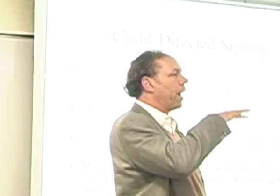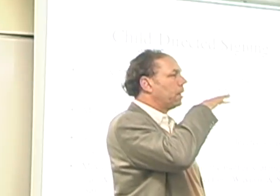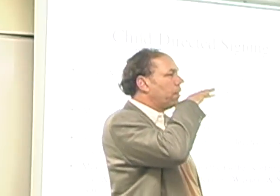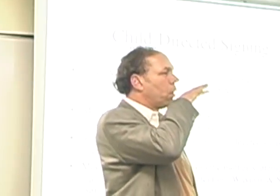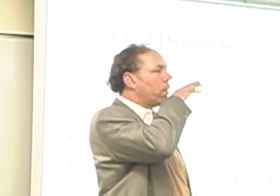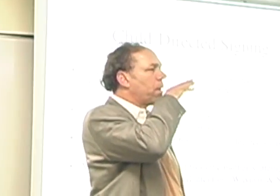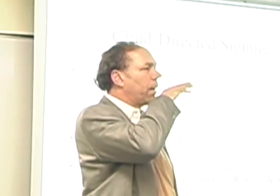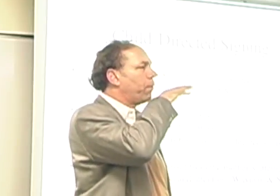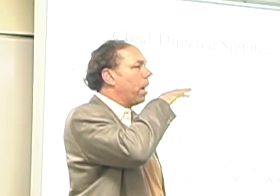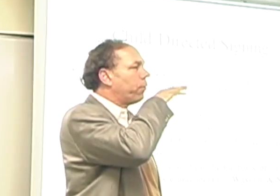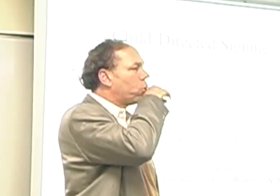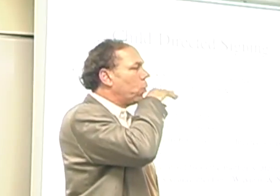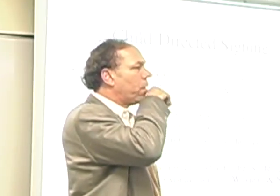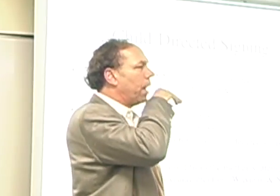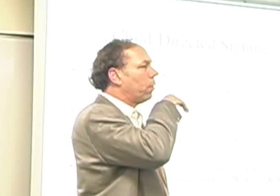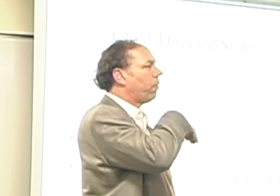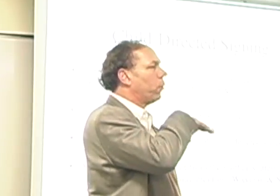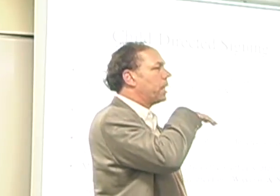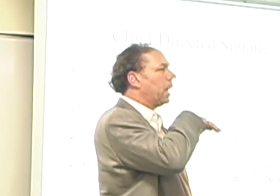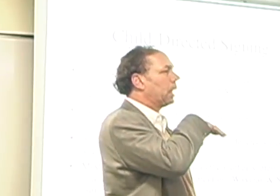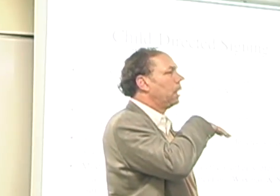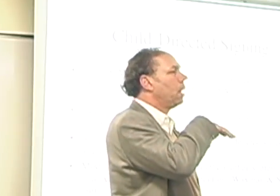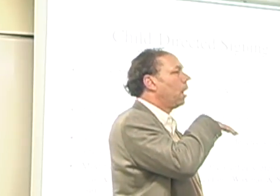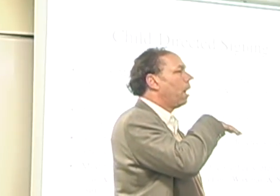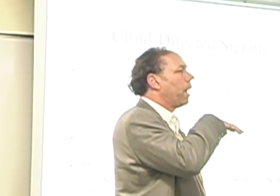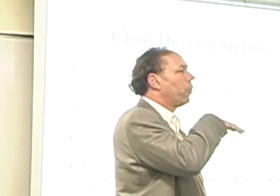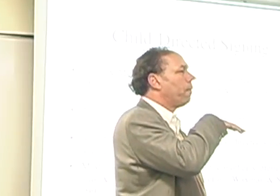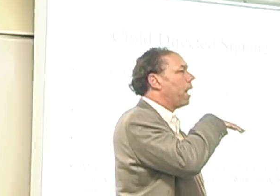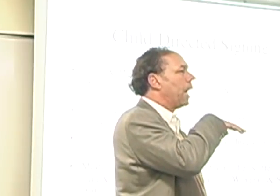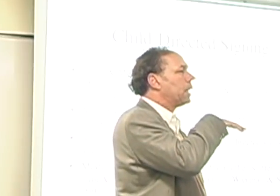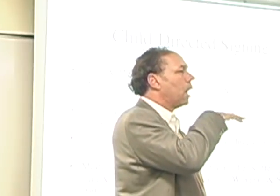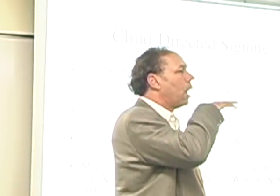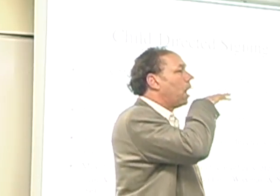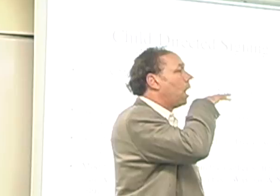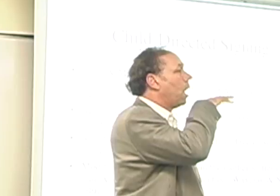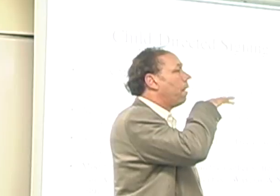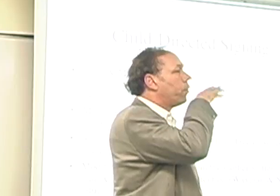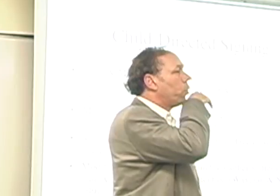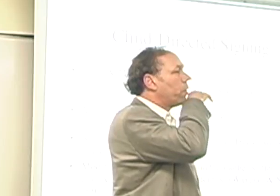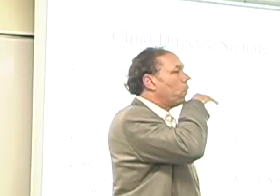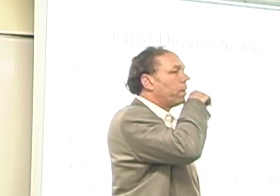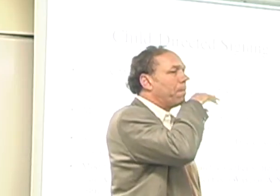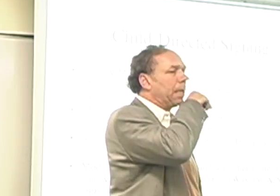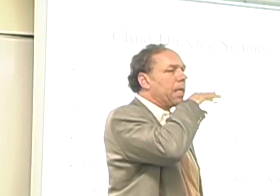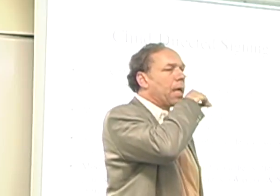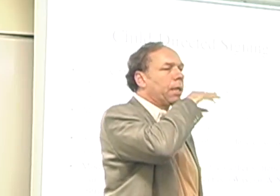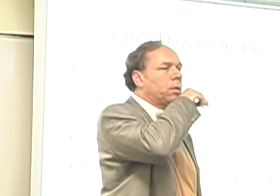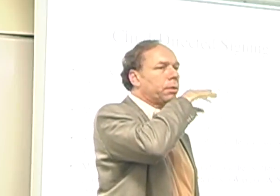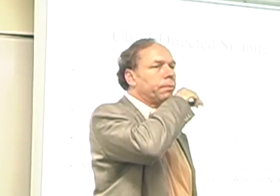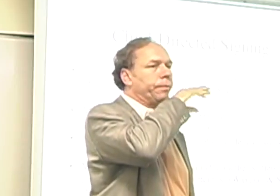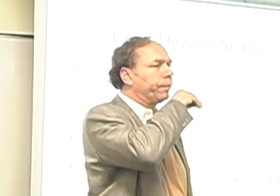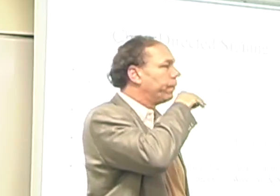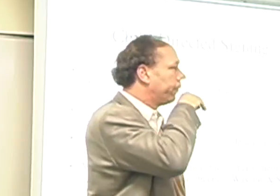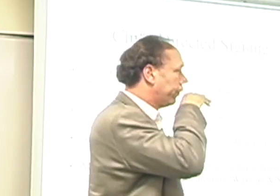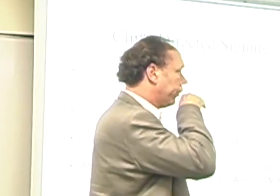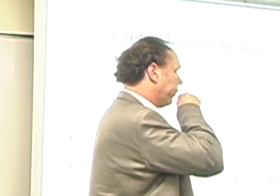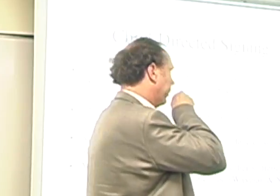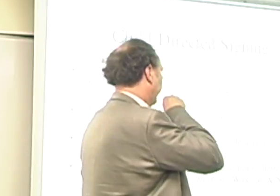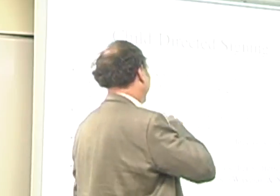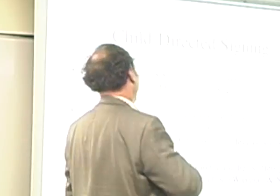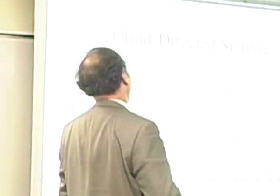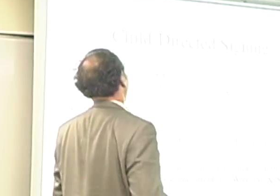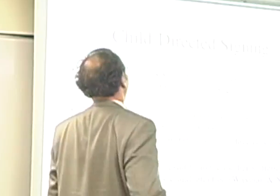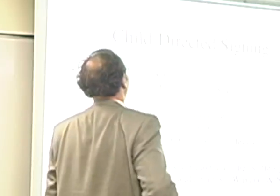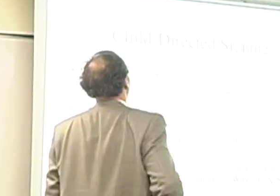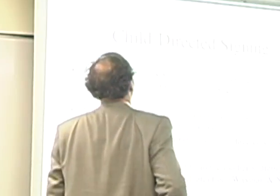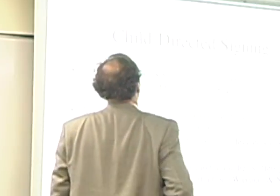would be expected. So instead of perhaps 2 cycles for duck, a mother might produce it with many cycles.